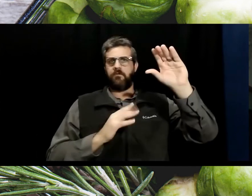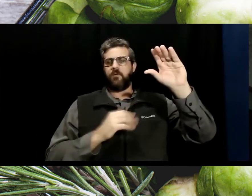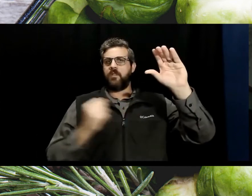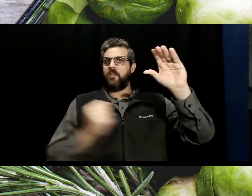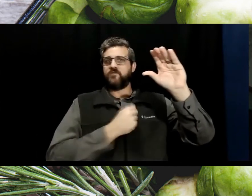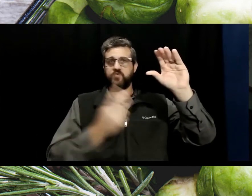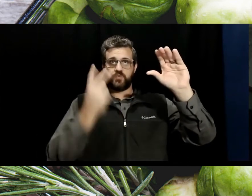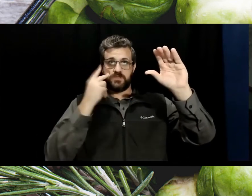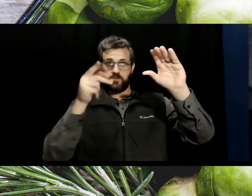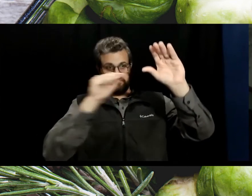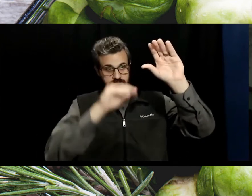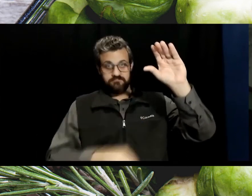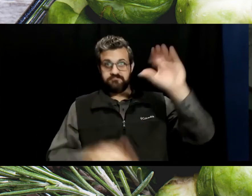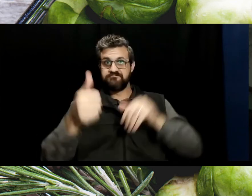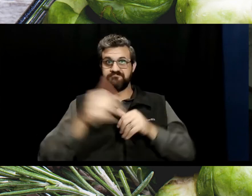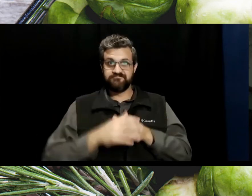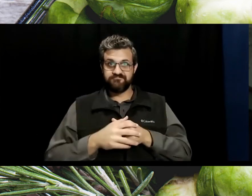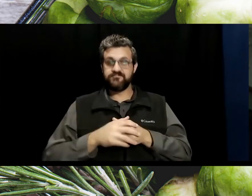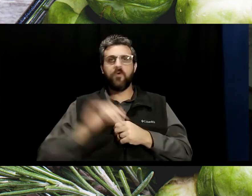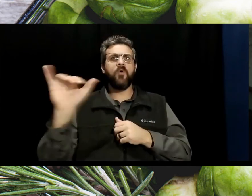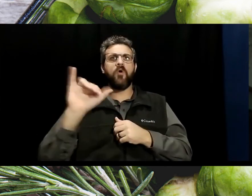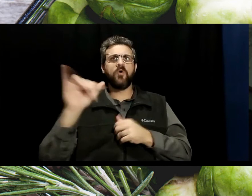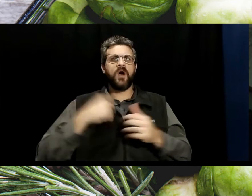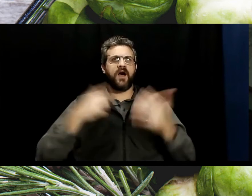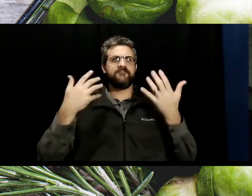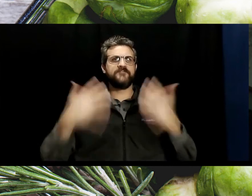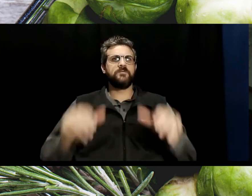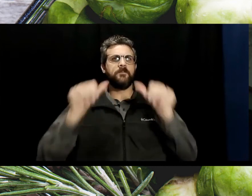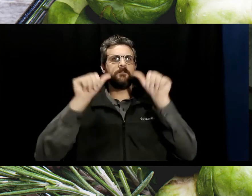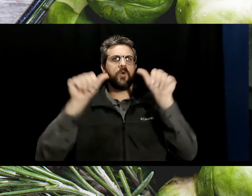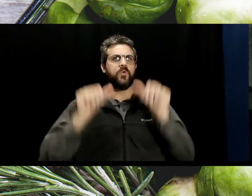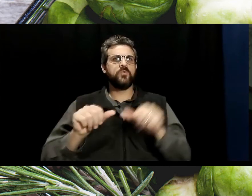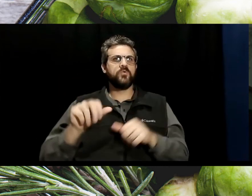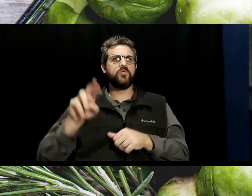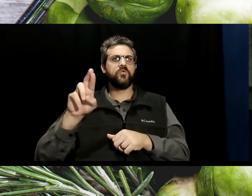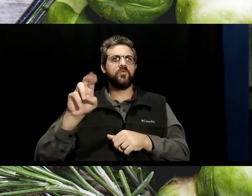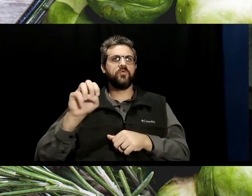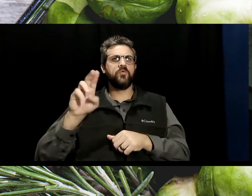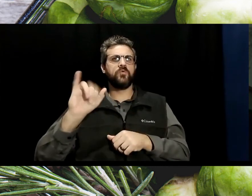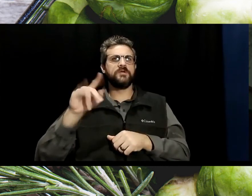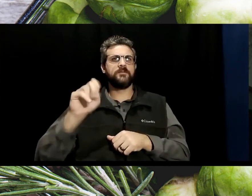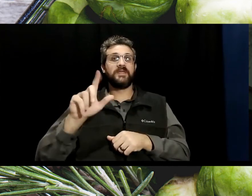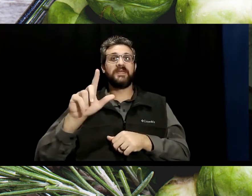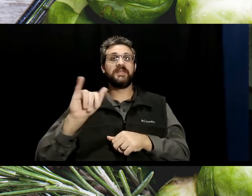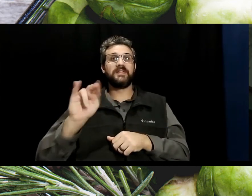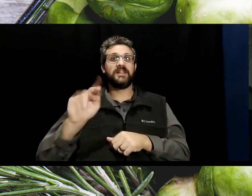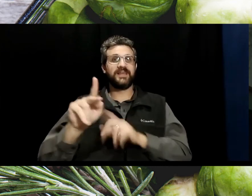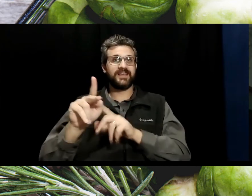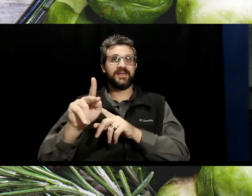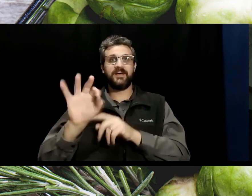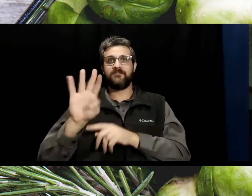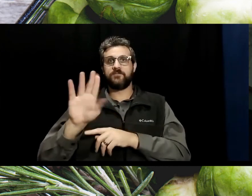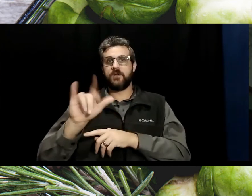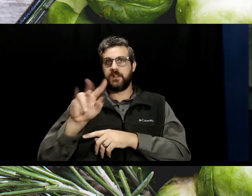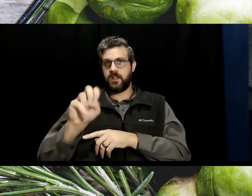have put together. And I also did post the recipe link in Facebook Live,